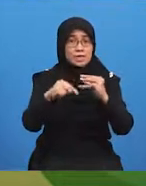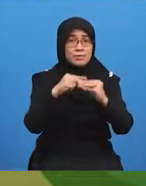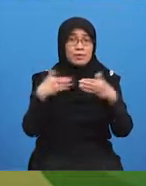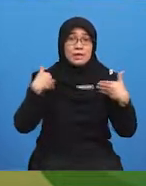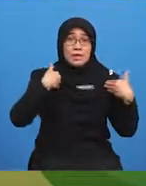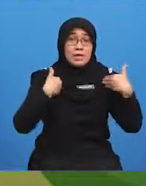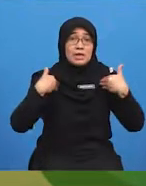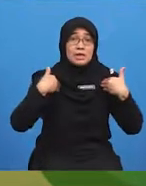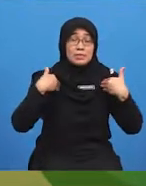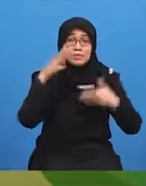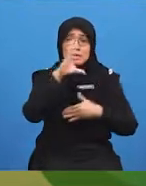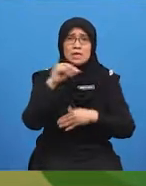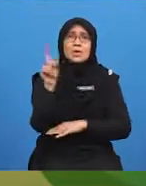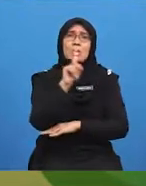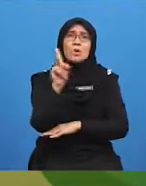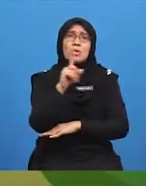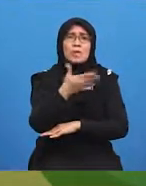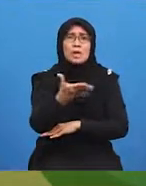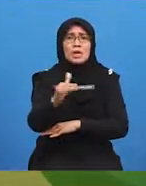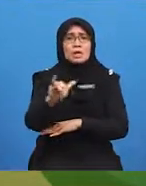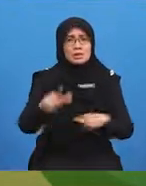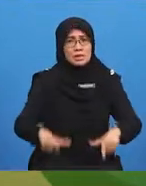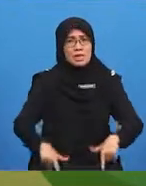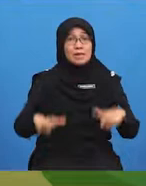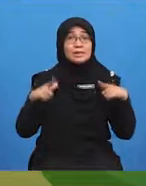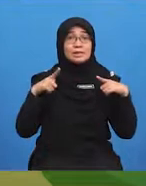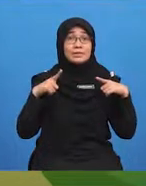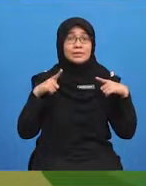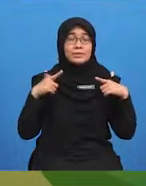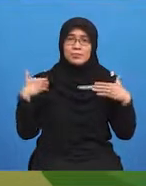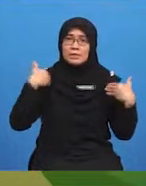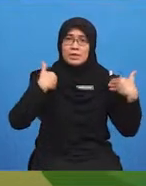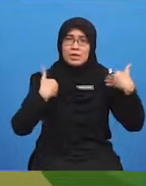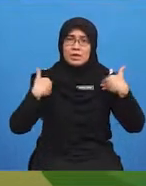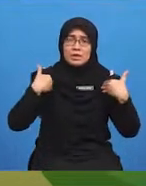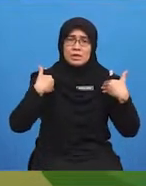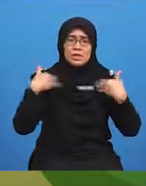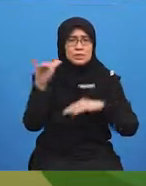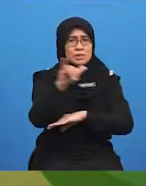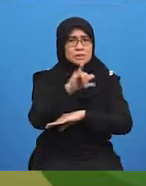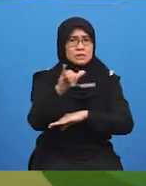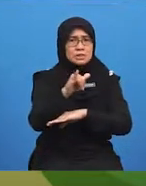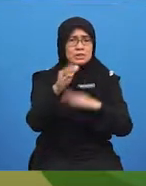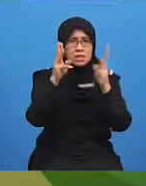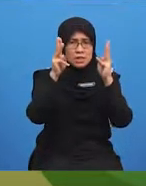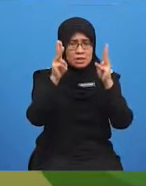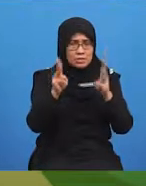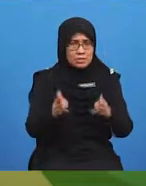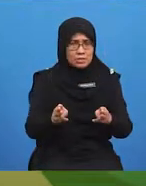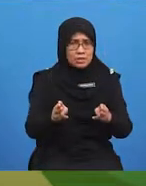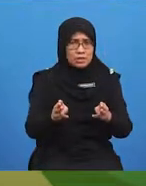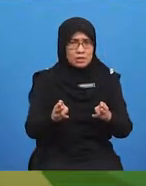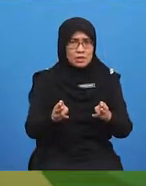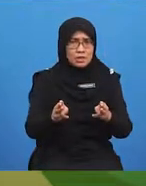and where they live. Yes, animals are just like us too. They need